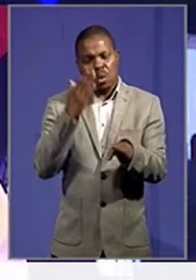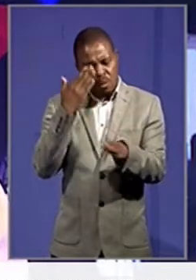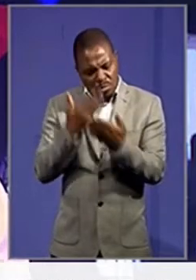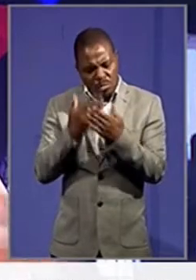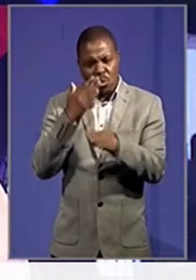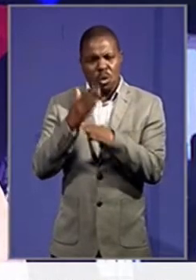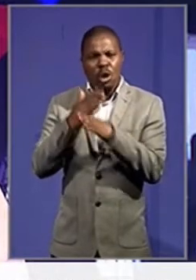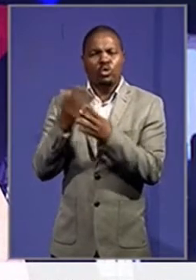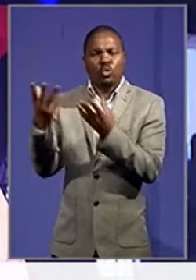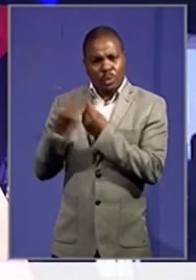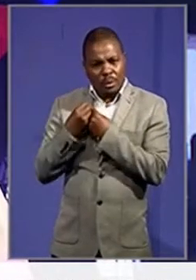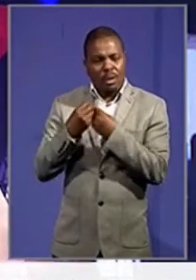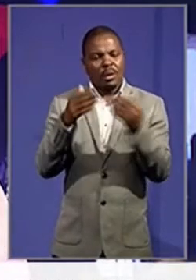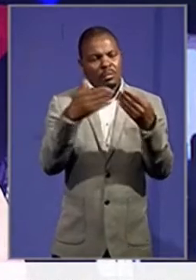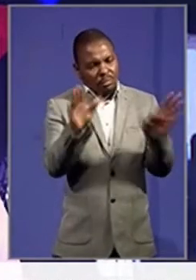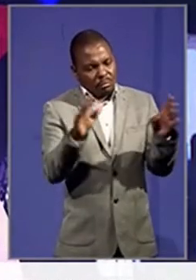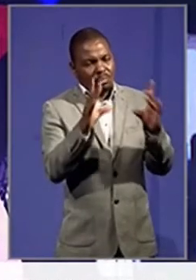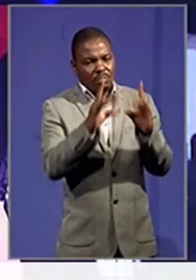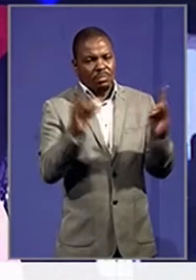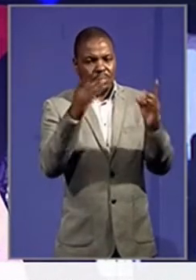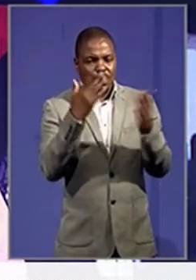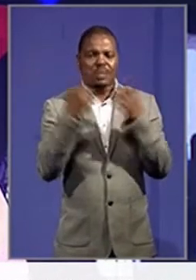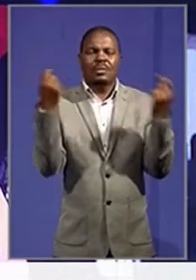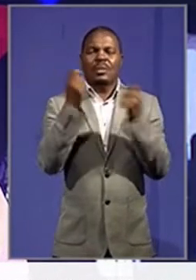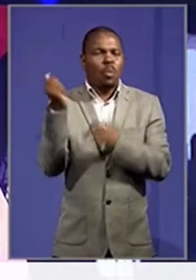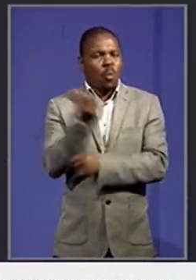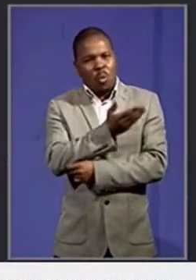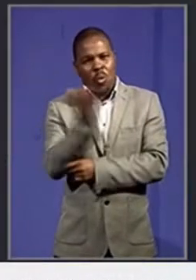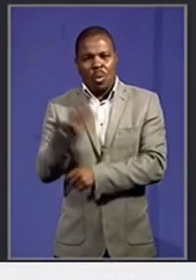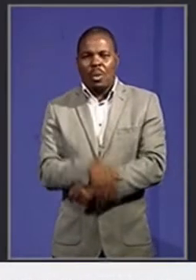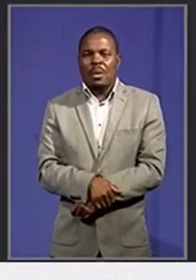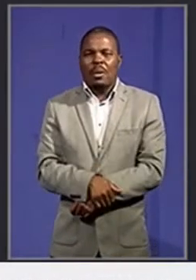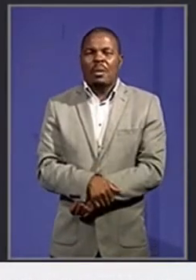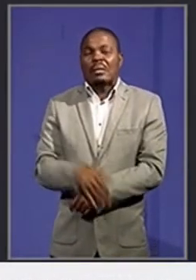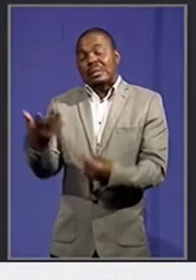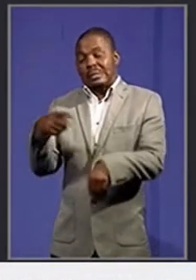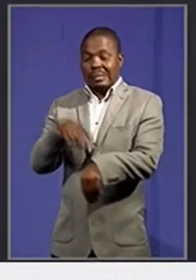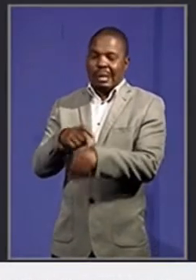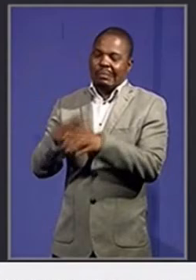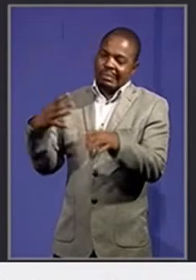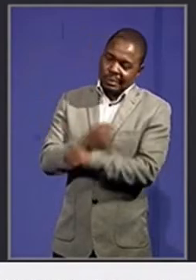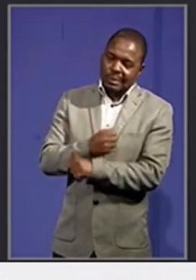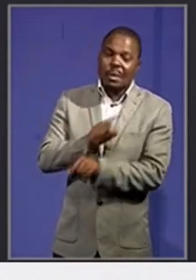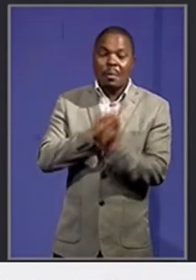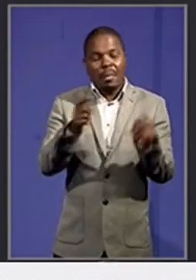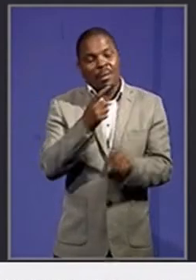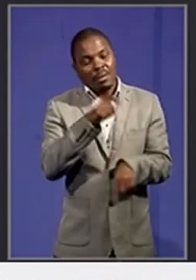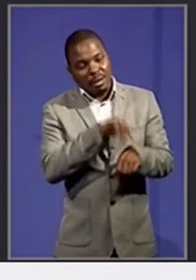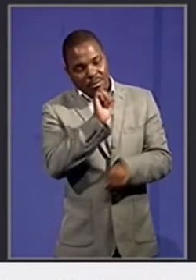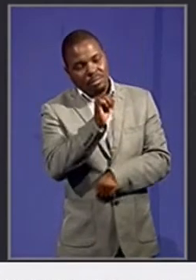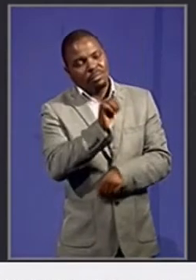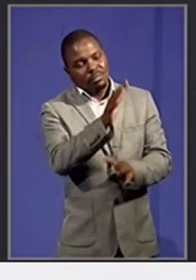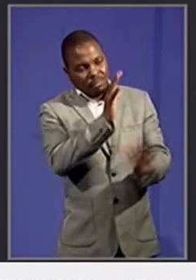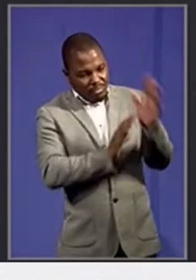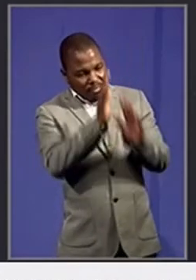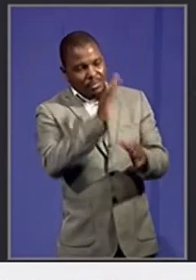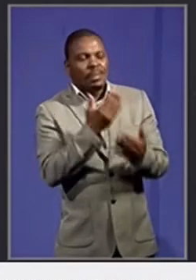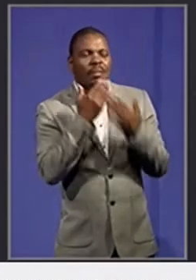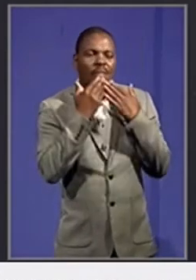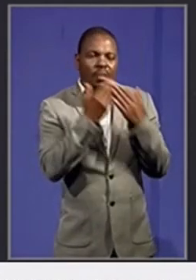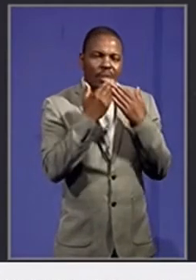gantle ditediamo di bule re kgone go keteka kao fela. Abuti bisong la nako re lebola nako ya gago le lesedi le go fileng lona bababi le o